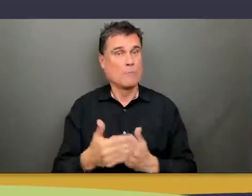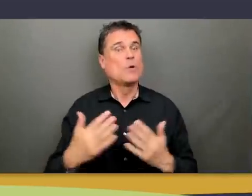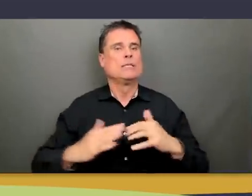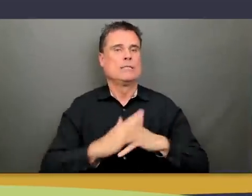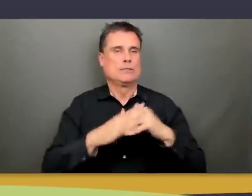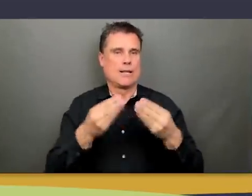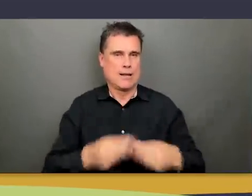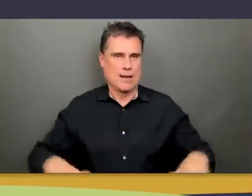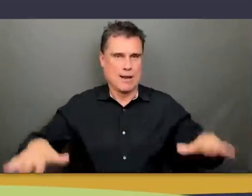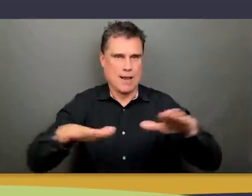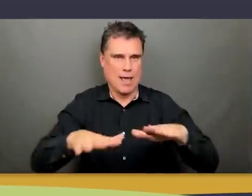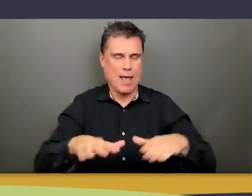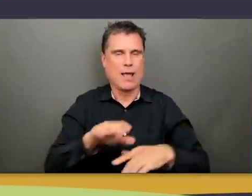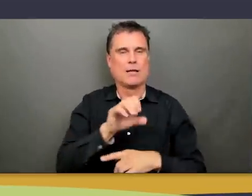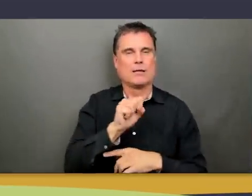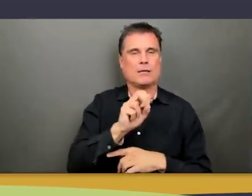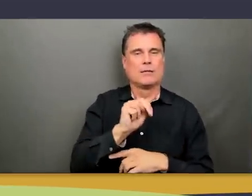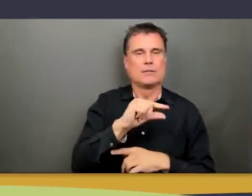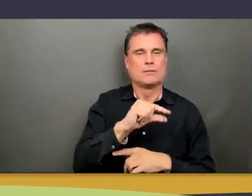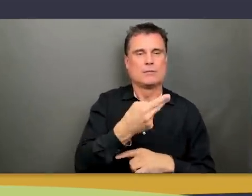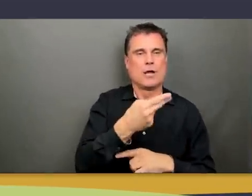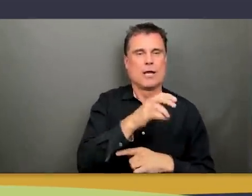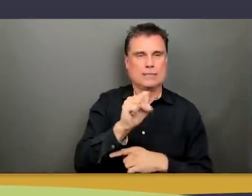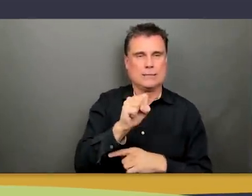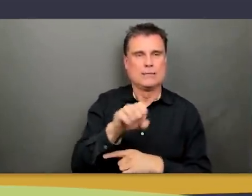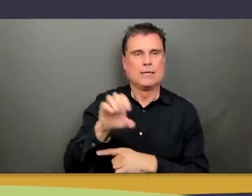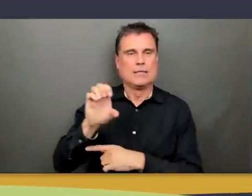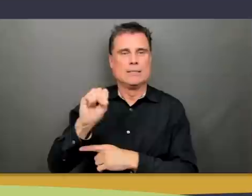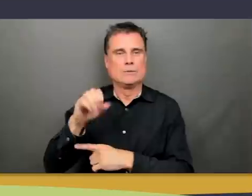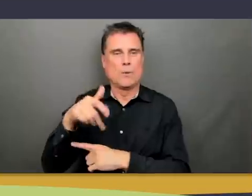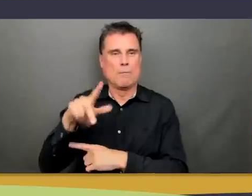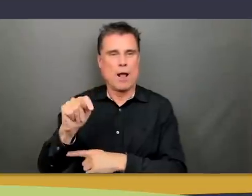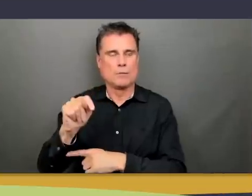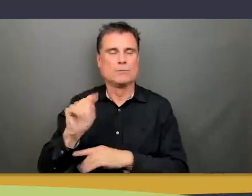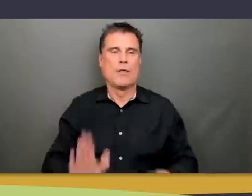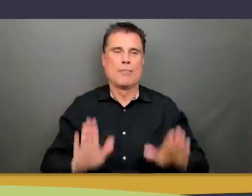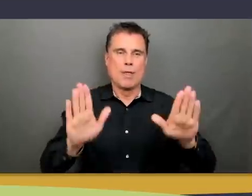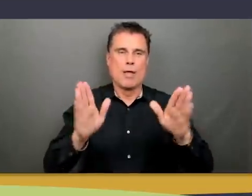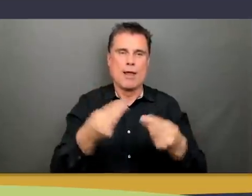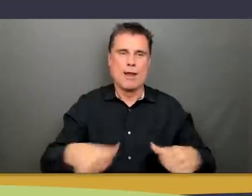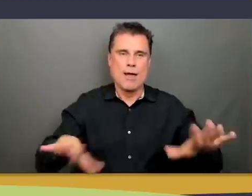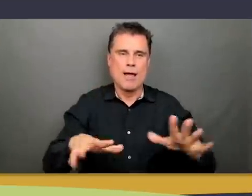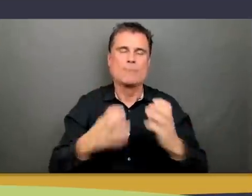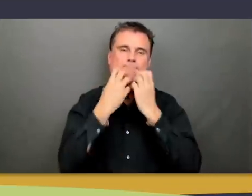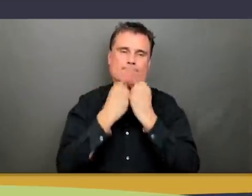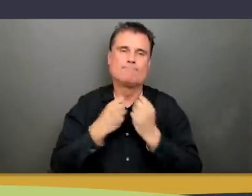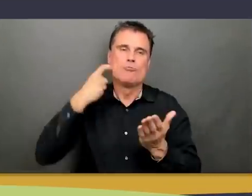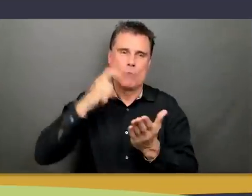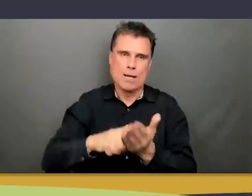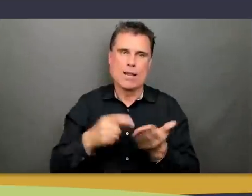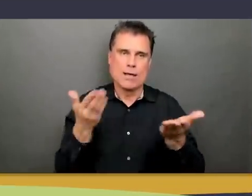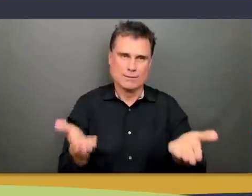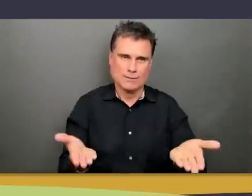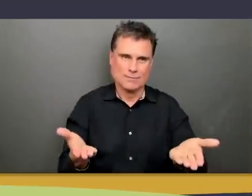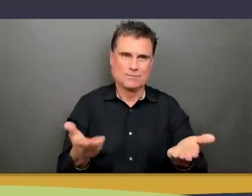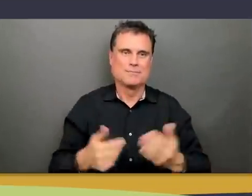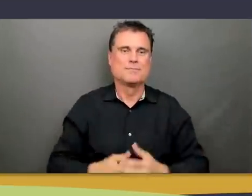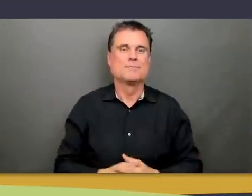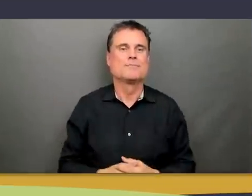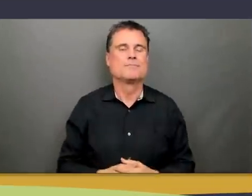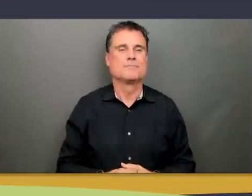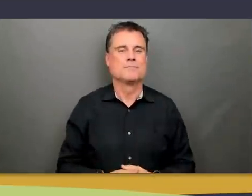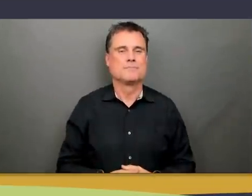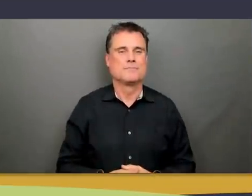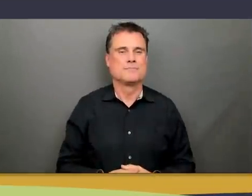Lekwungen-speaking people, the Esquimalt and Songhees First Nation. And I know how important it is to hear the power of the drum, the power of the